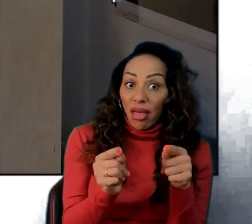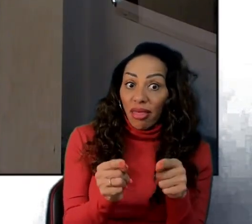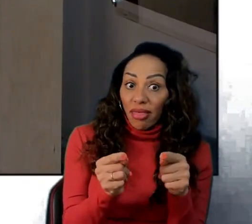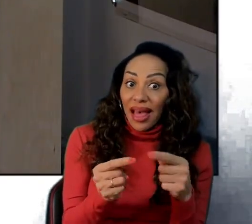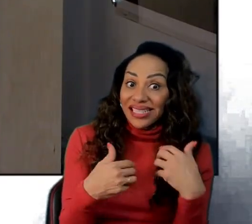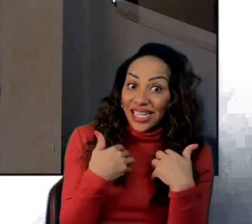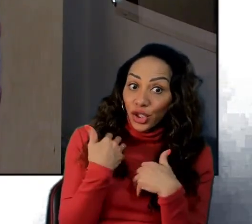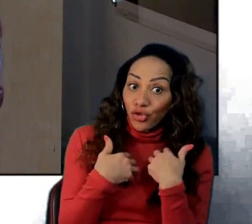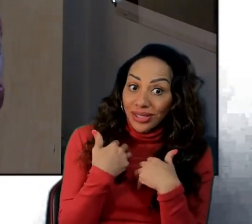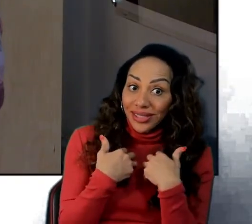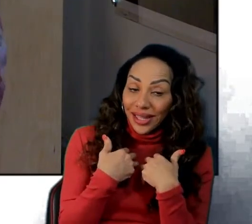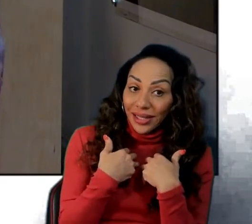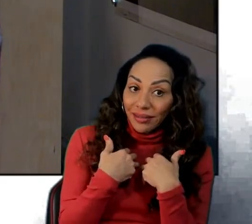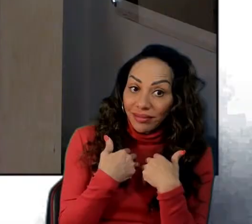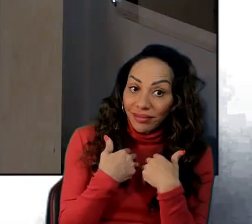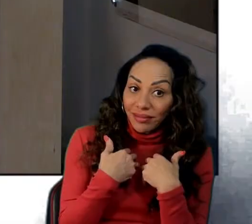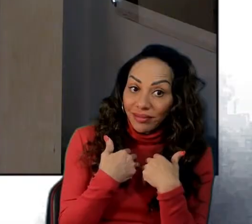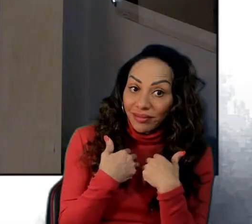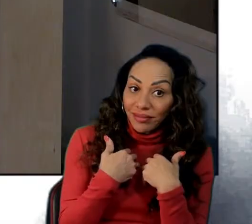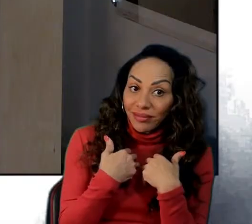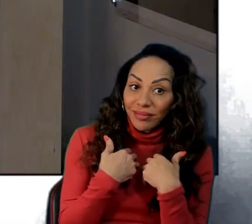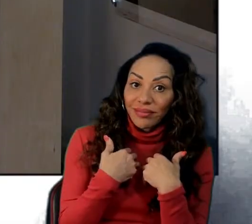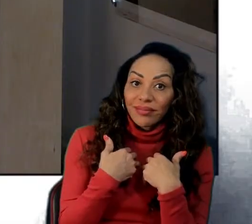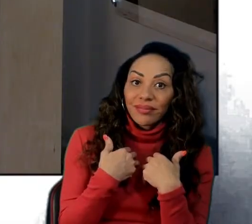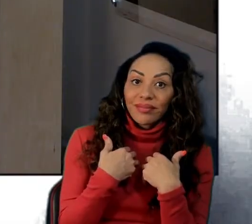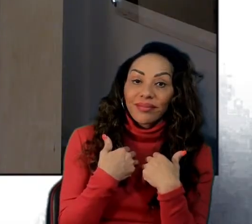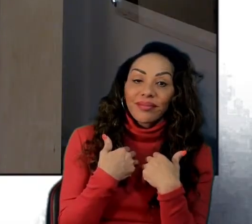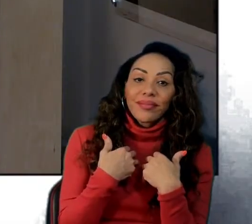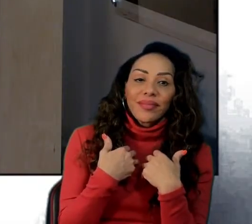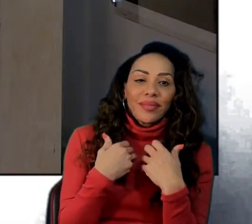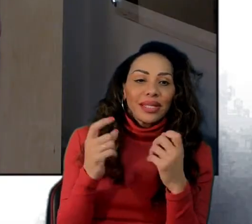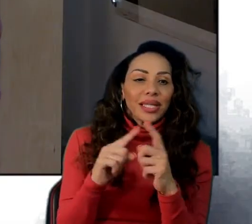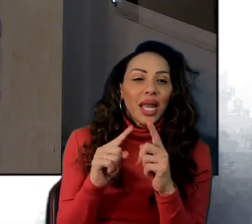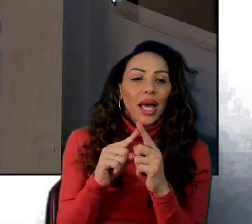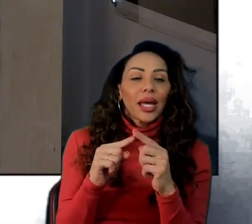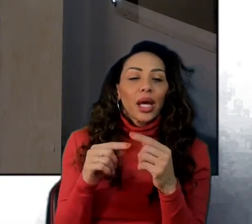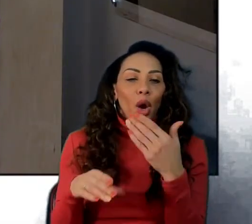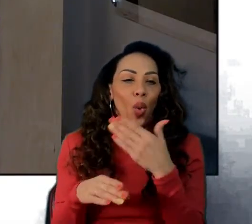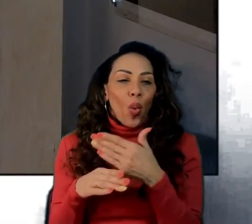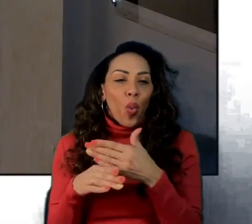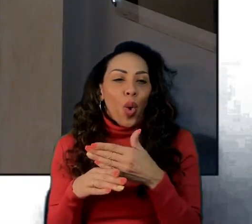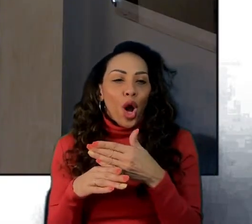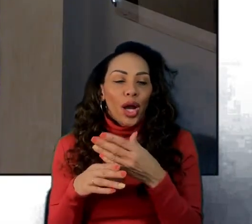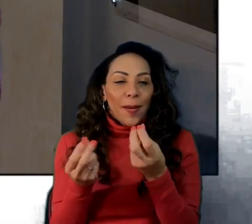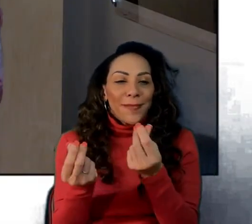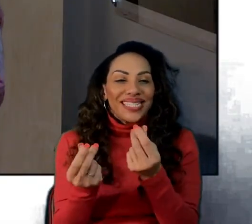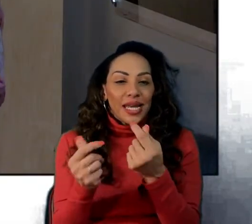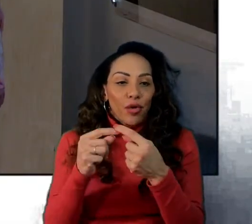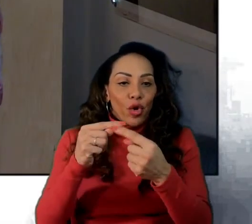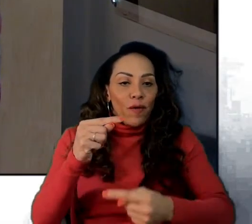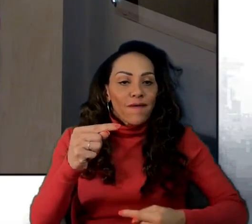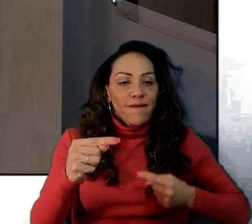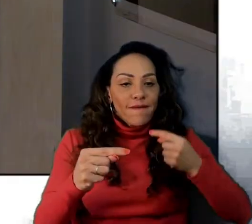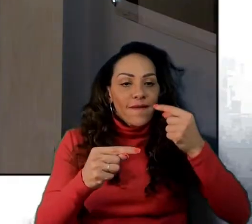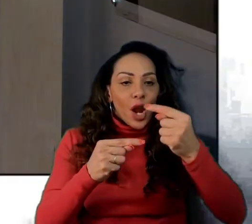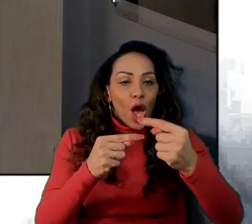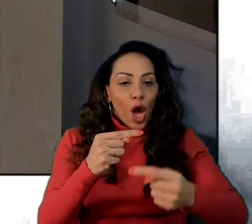because you're moving towards kind of like circular material flow. But at the same point, that's still like an